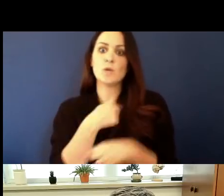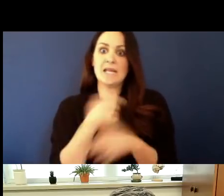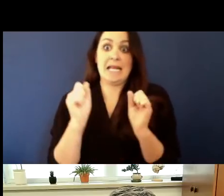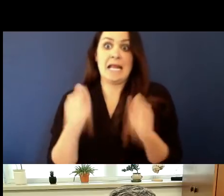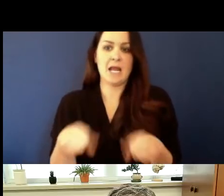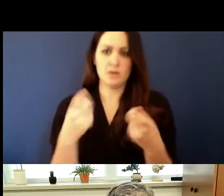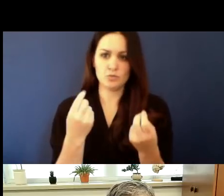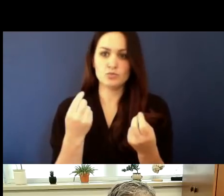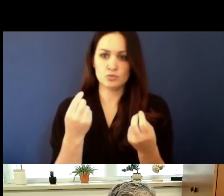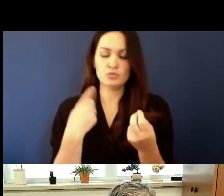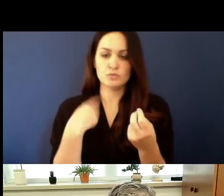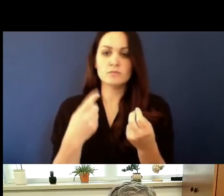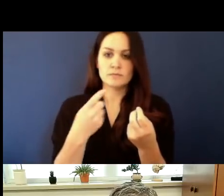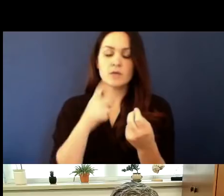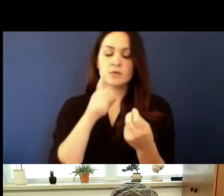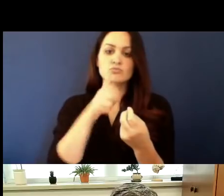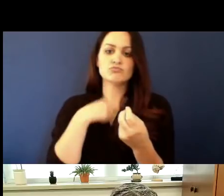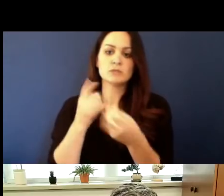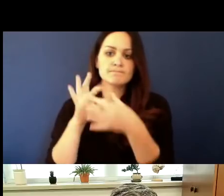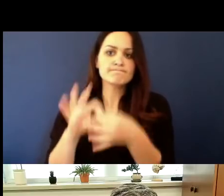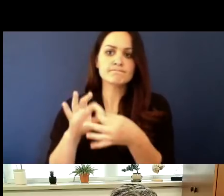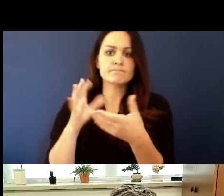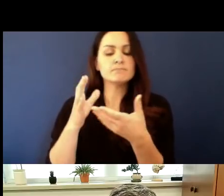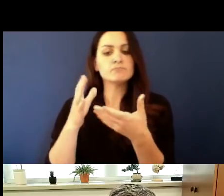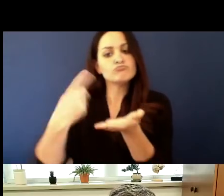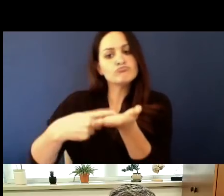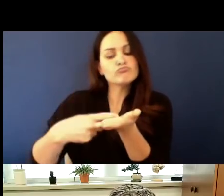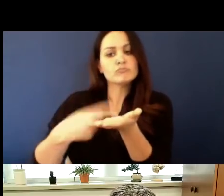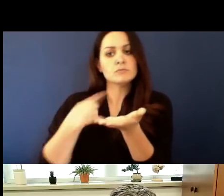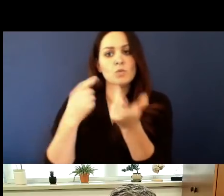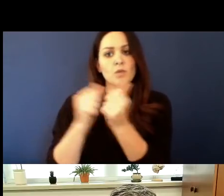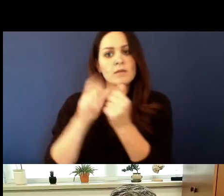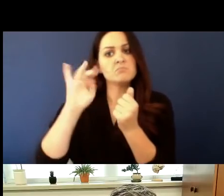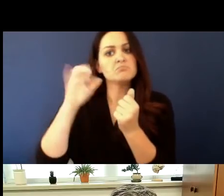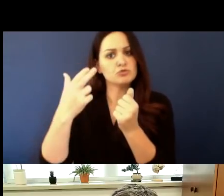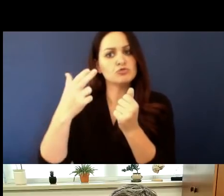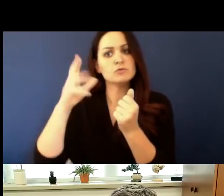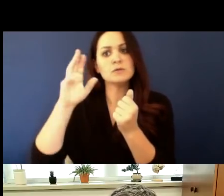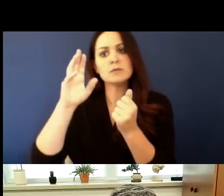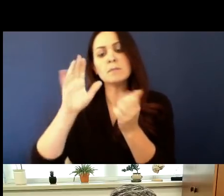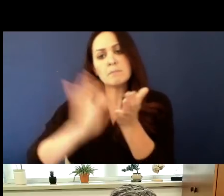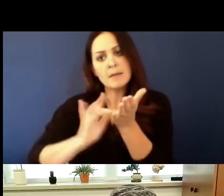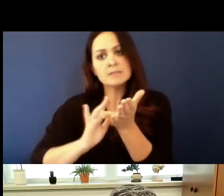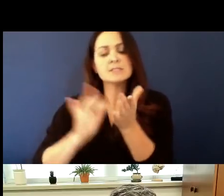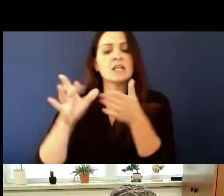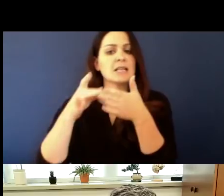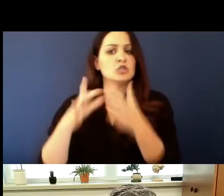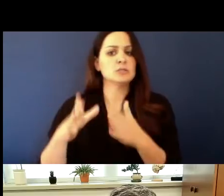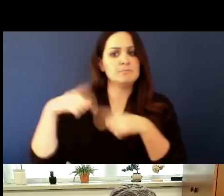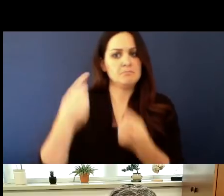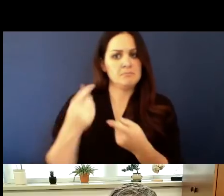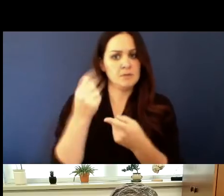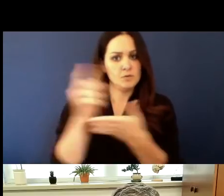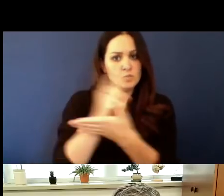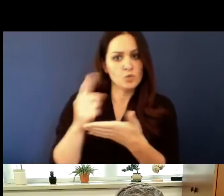Medicine leadership in the past couple weeks. Today, I'm pleased to share with you a subset of those solutions which are